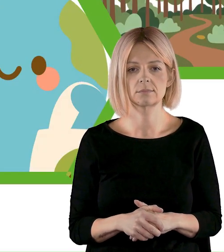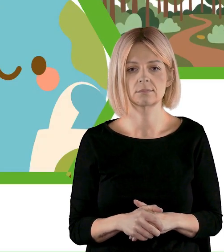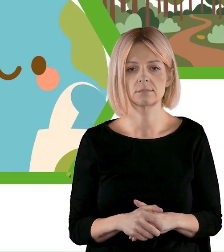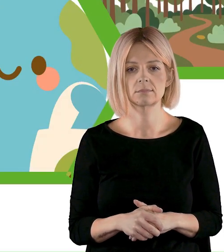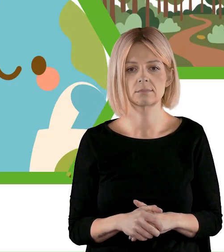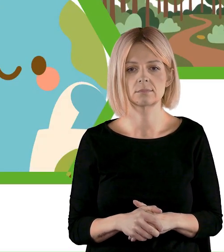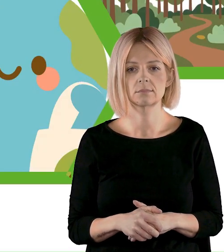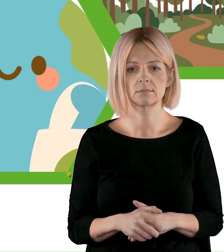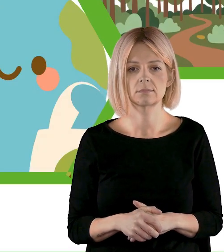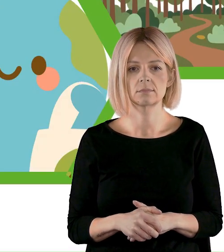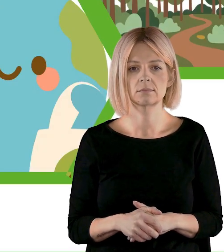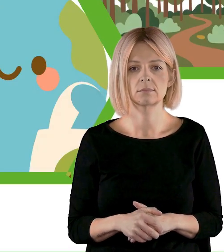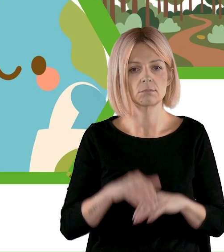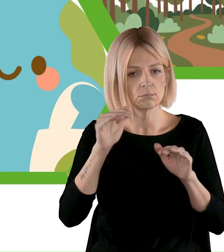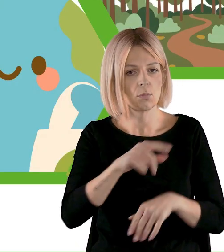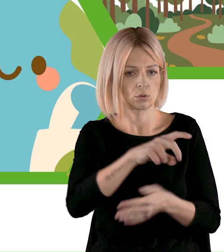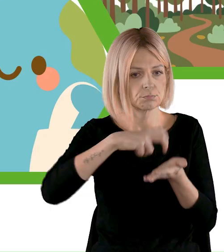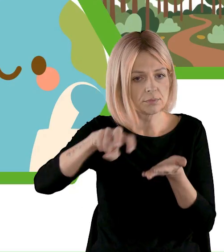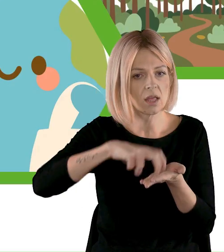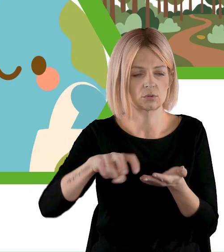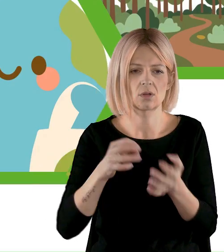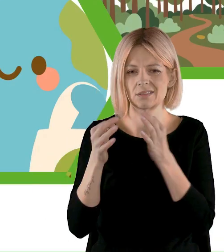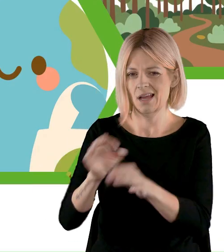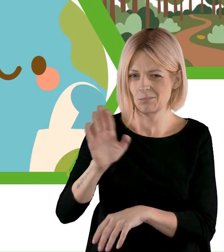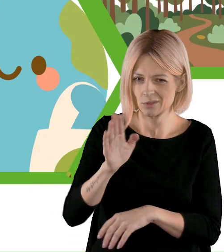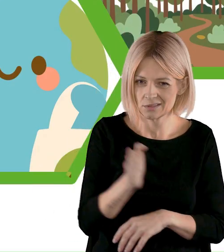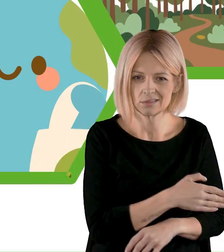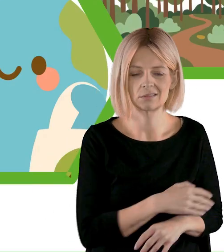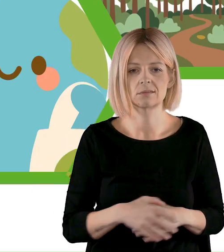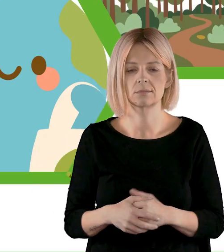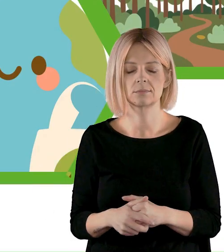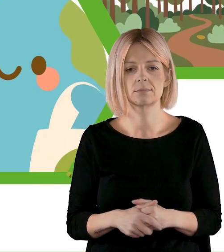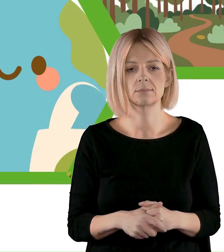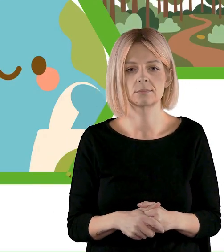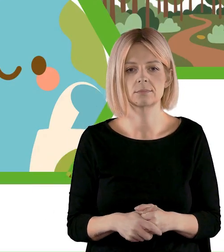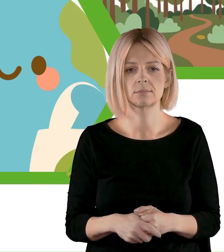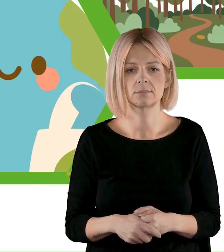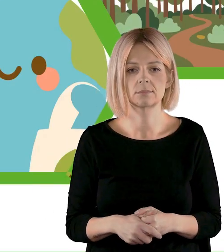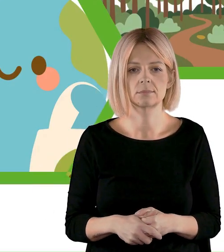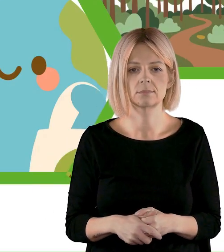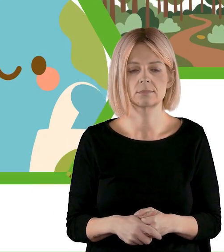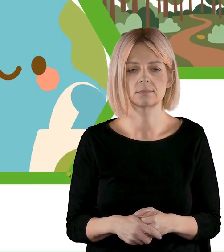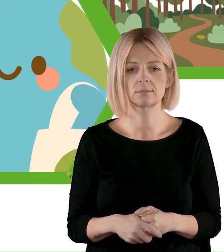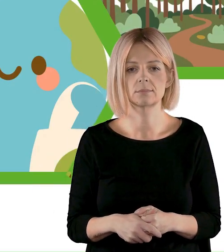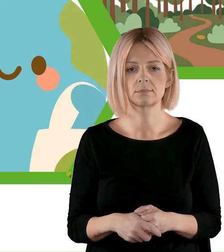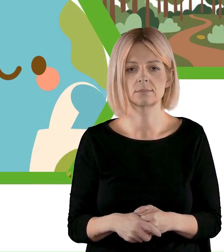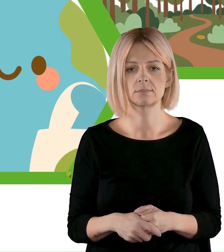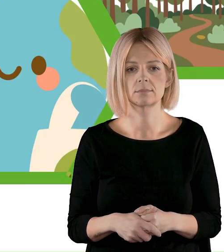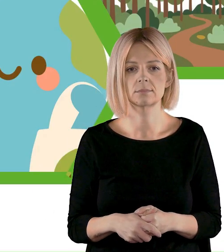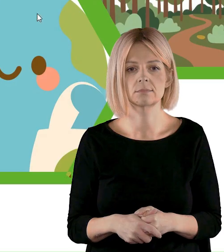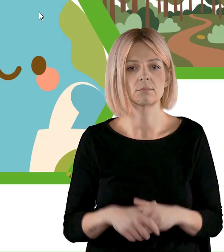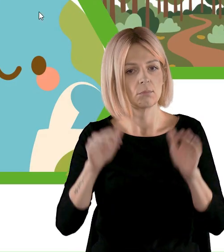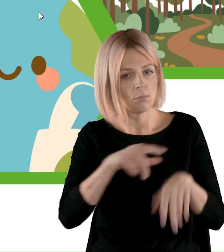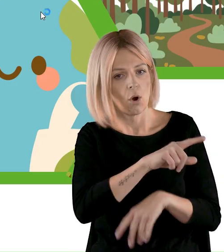can do, and they are green skills basically that they can save the environment. So you can see that green skills